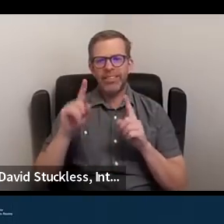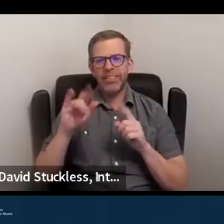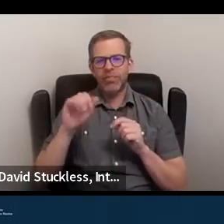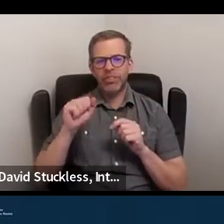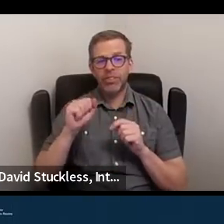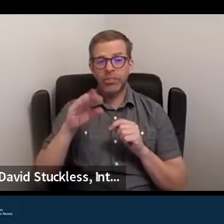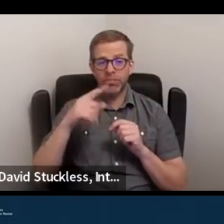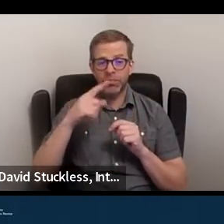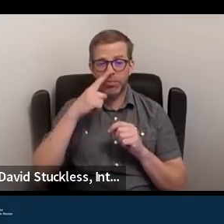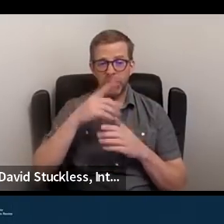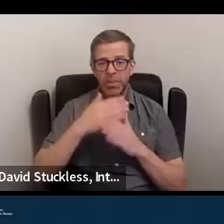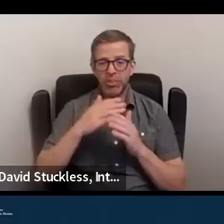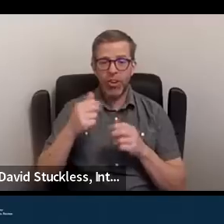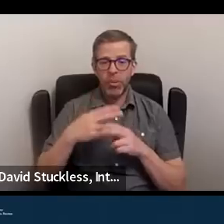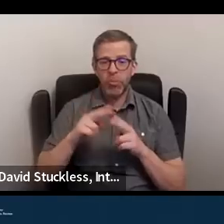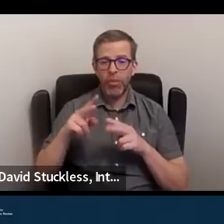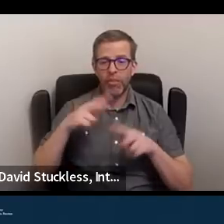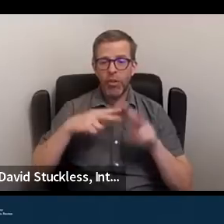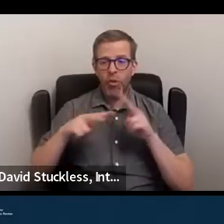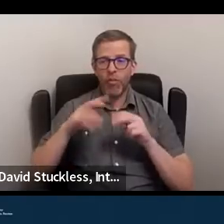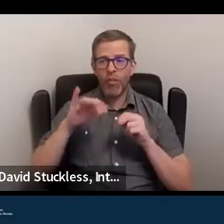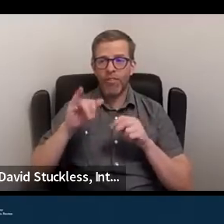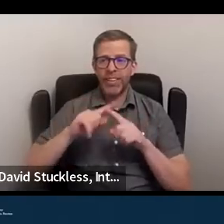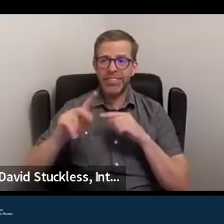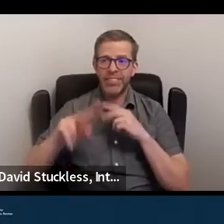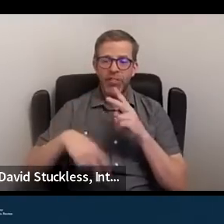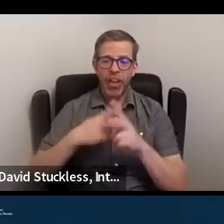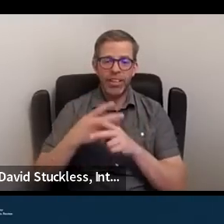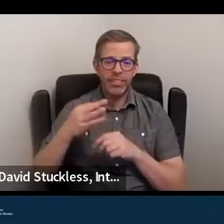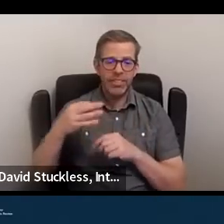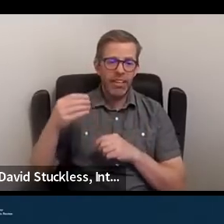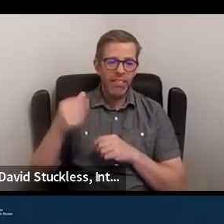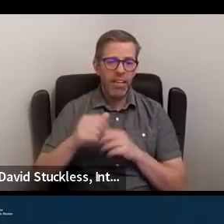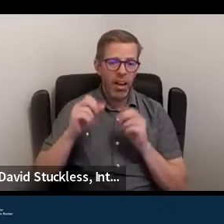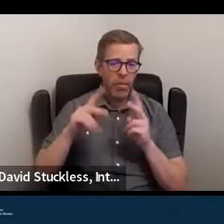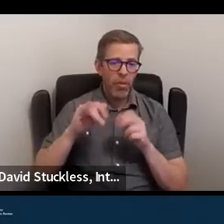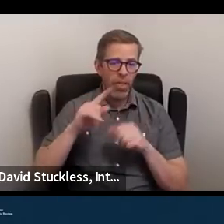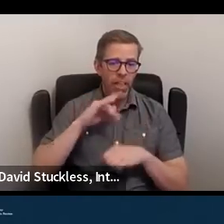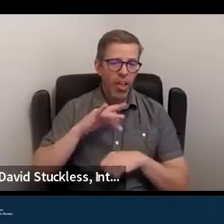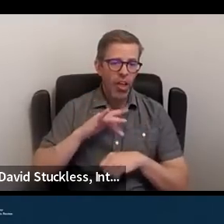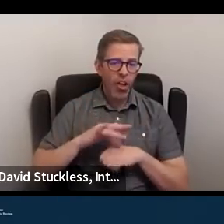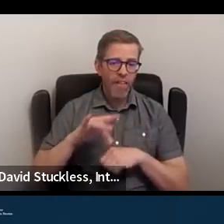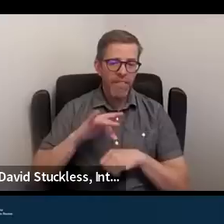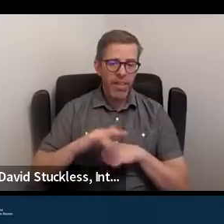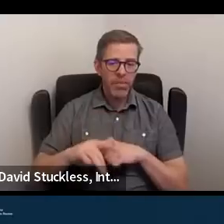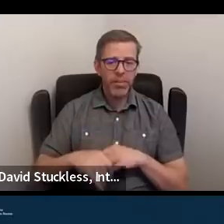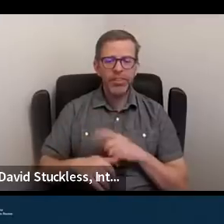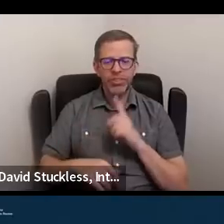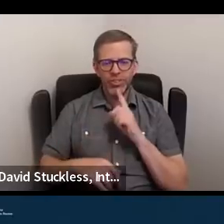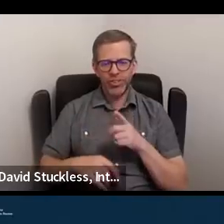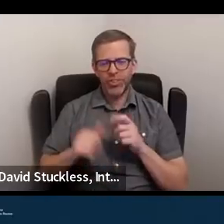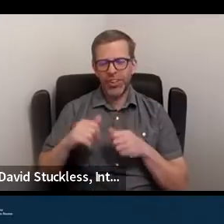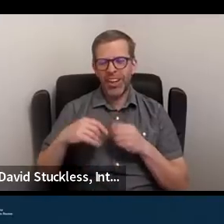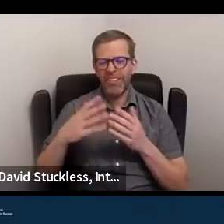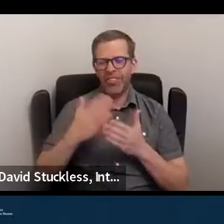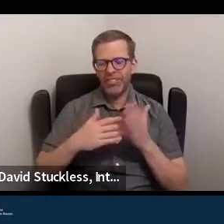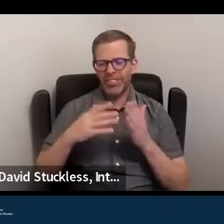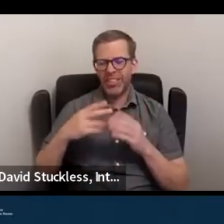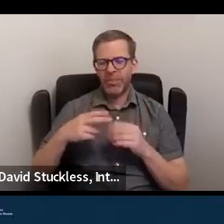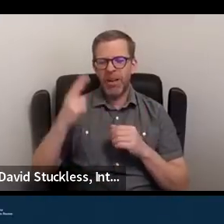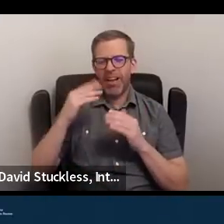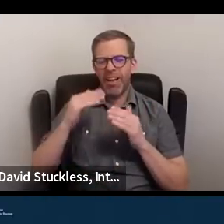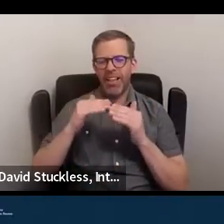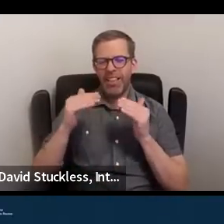do you mind sharing a brief overview of the different types of funding opportunities that are available? Sure, I can certainly give you some